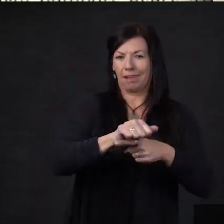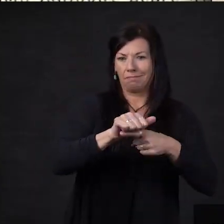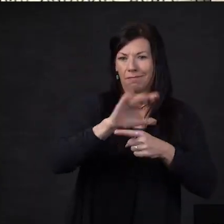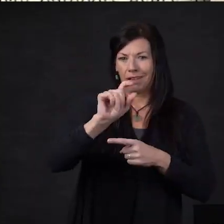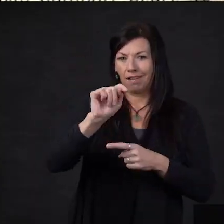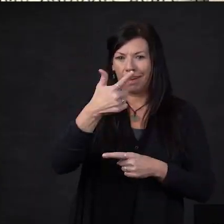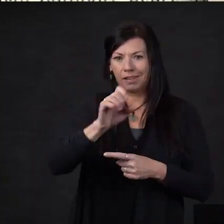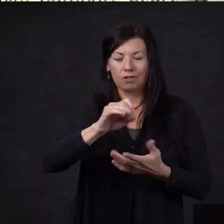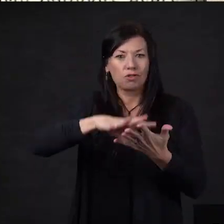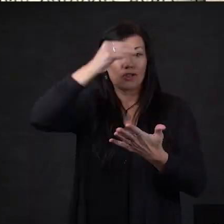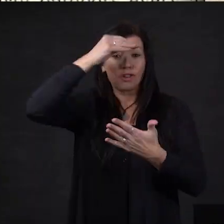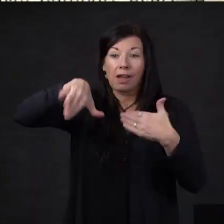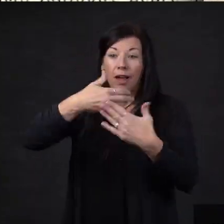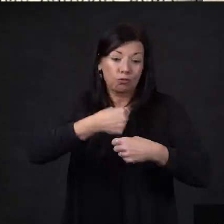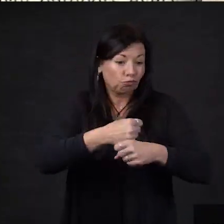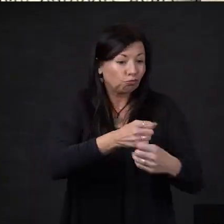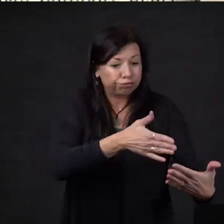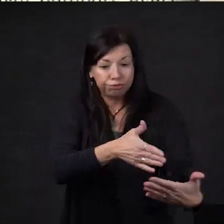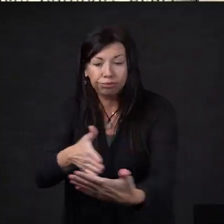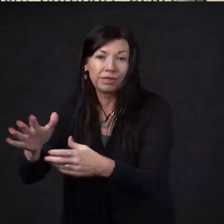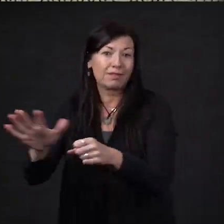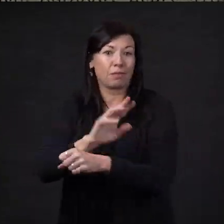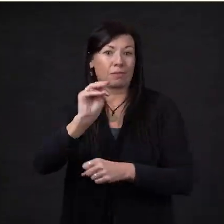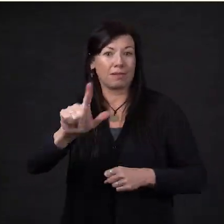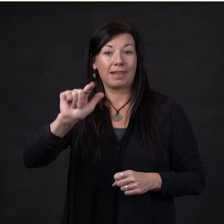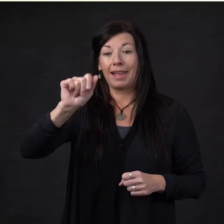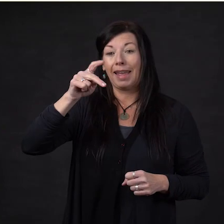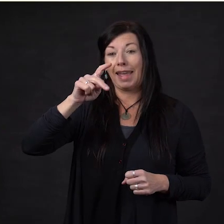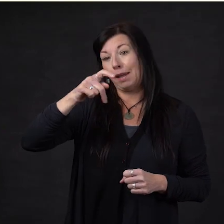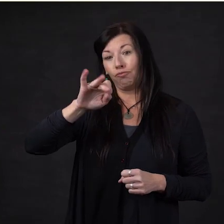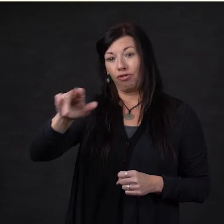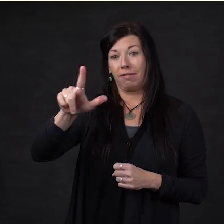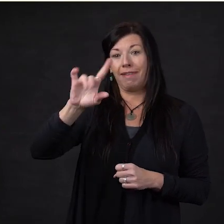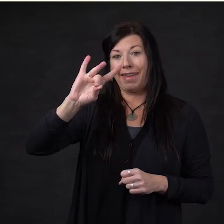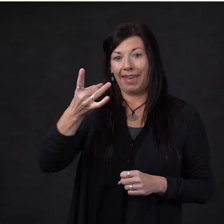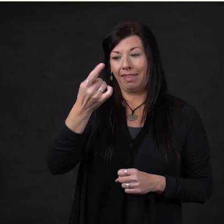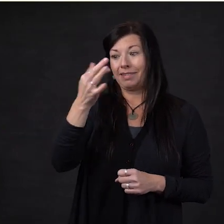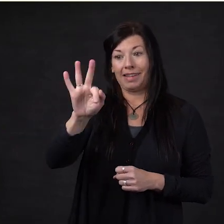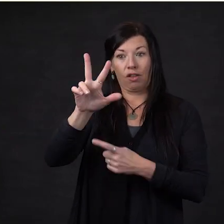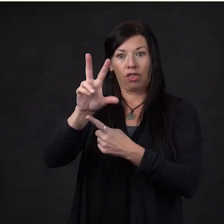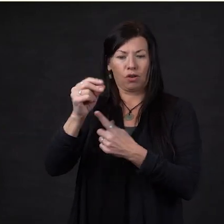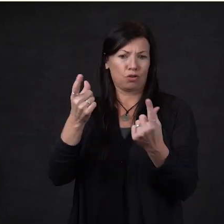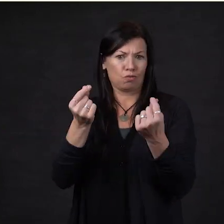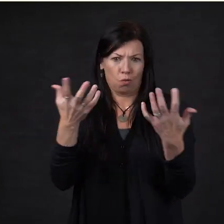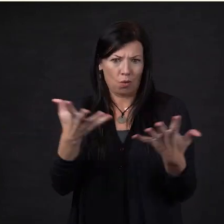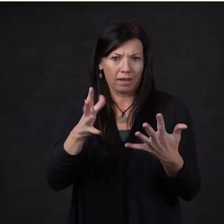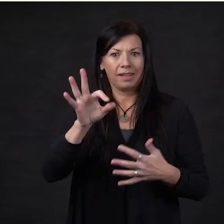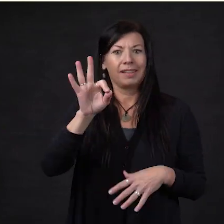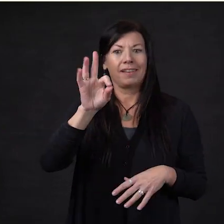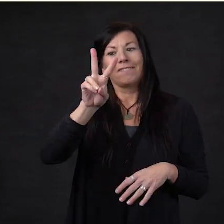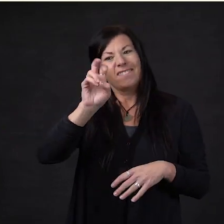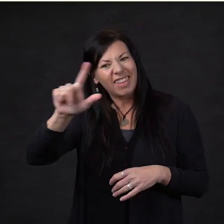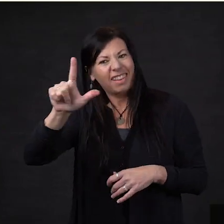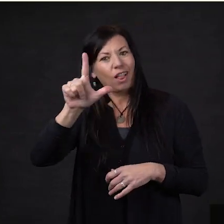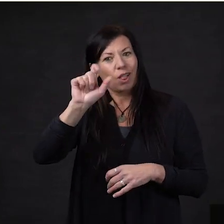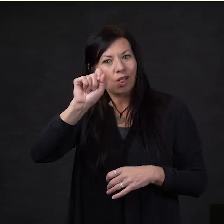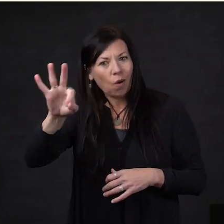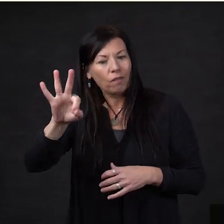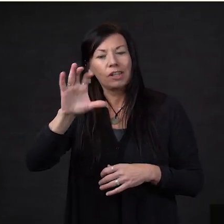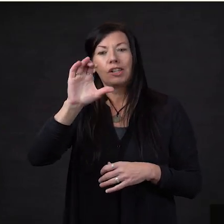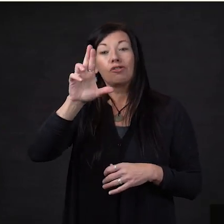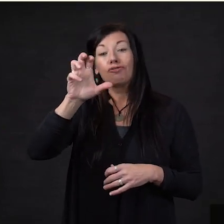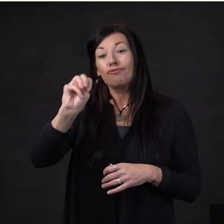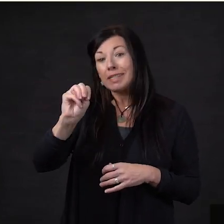cottage often learned to make entire meals. On April 8, 1930, they served veal loaf,